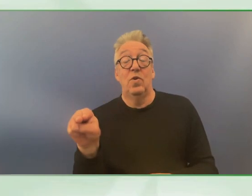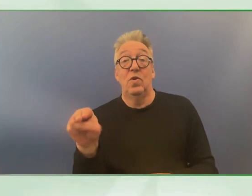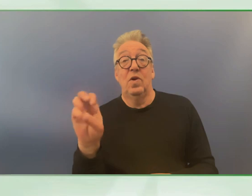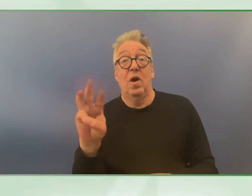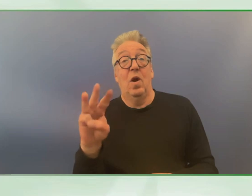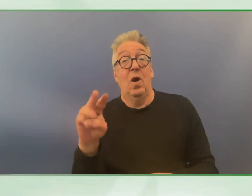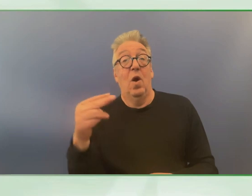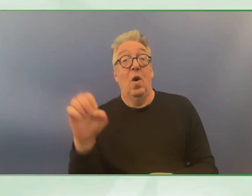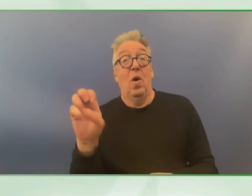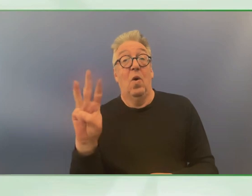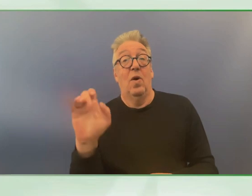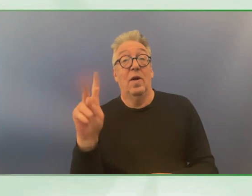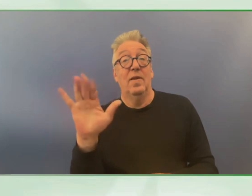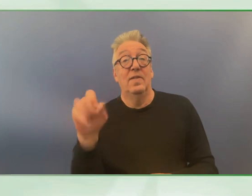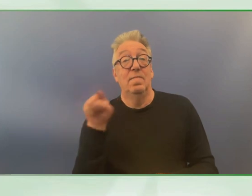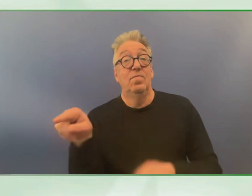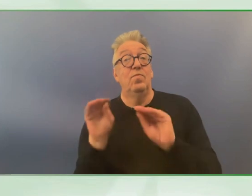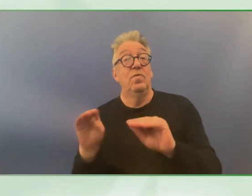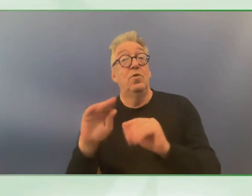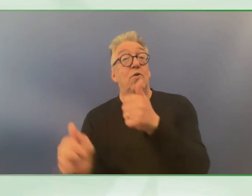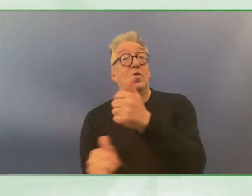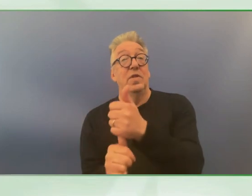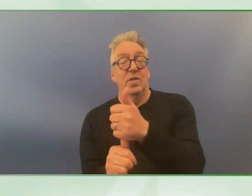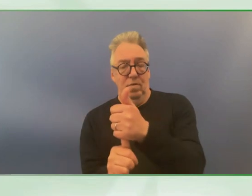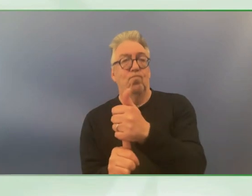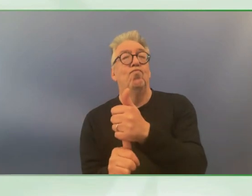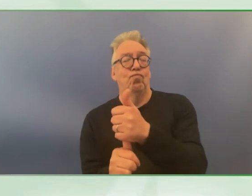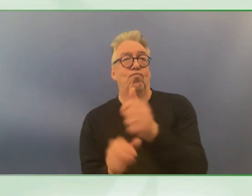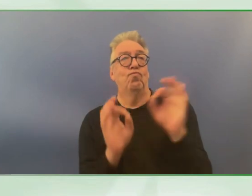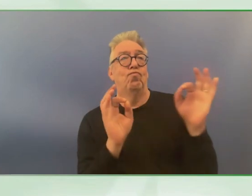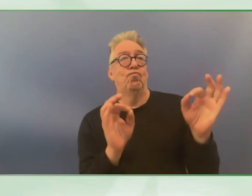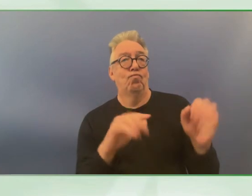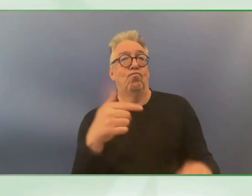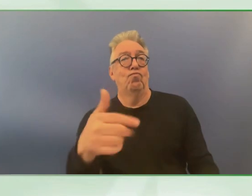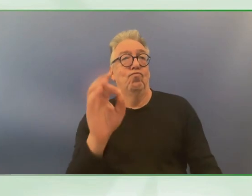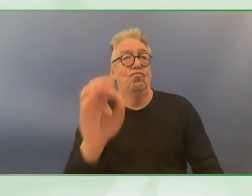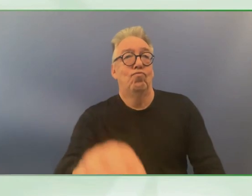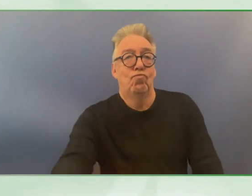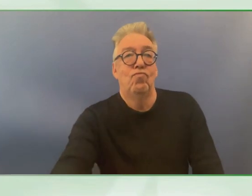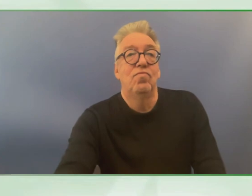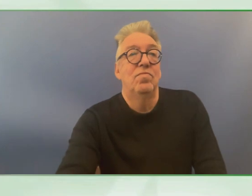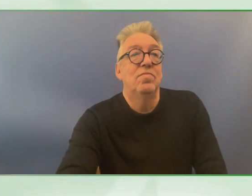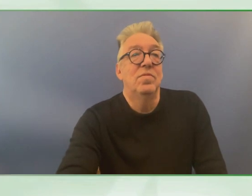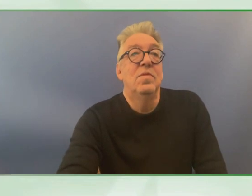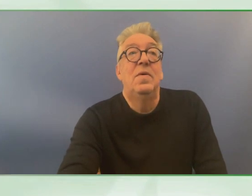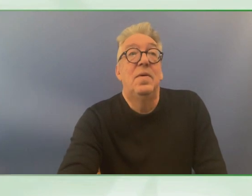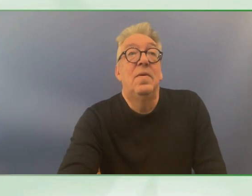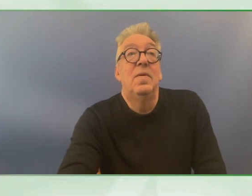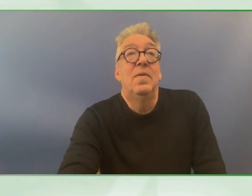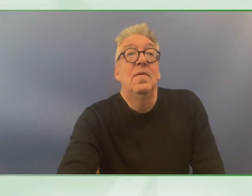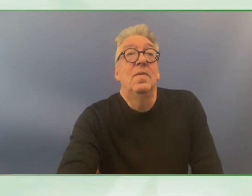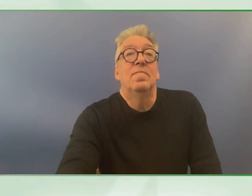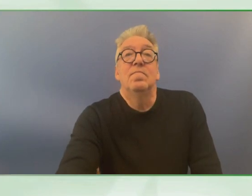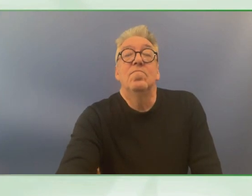graduate teaching assistant at the University of Glasgow in Scotland. So, Rhiannon, tell us, what do you think?